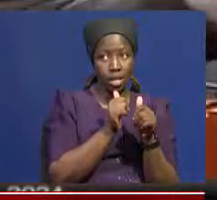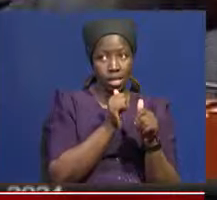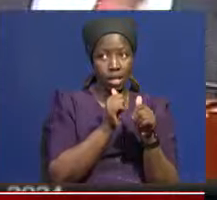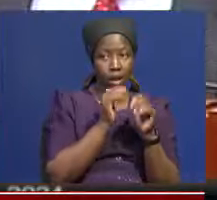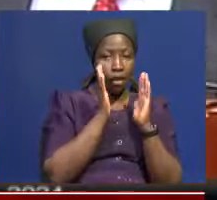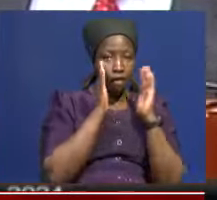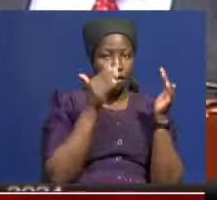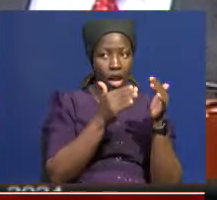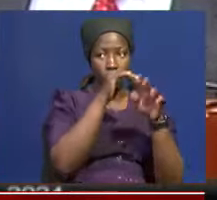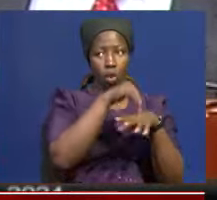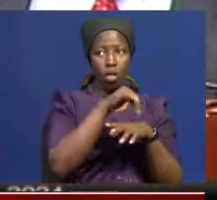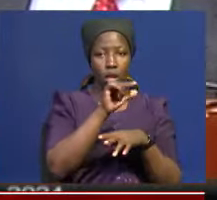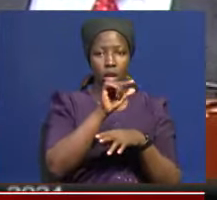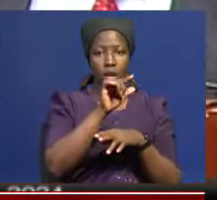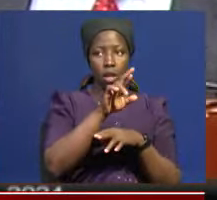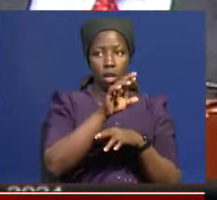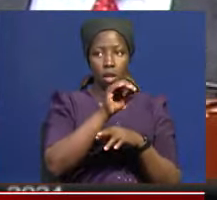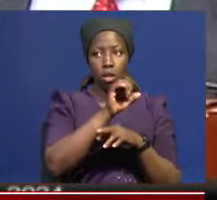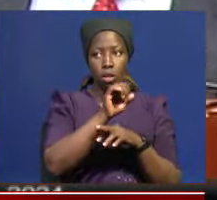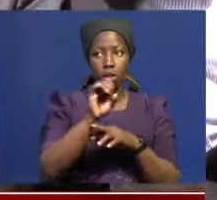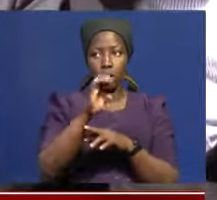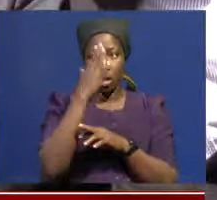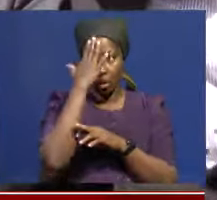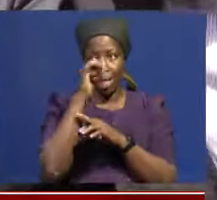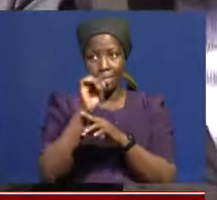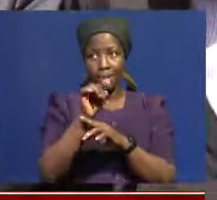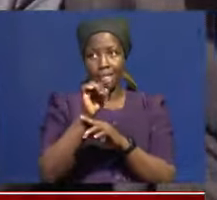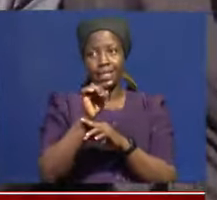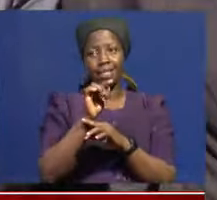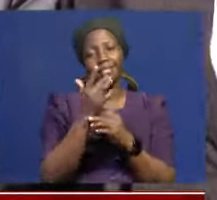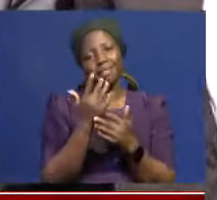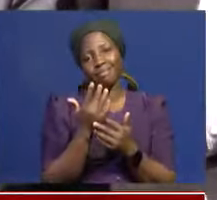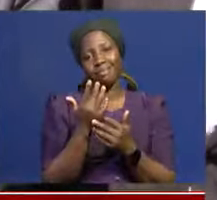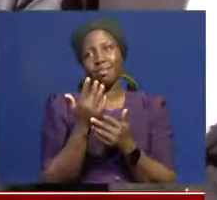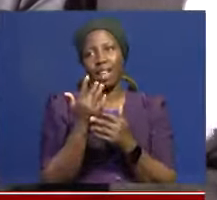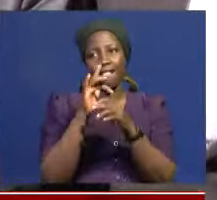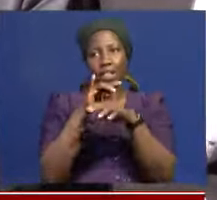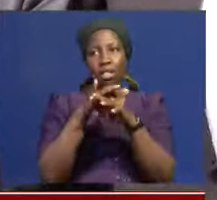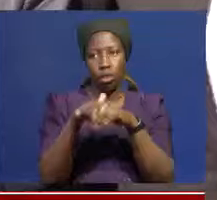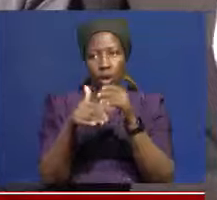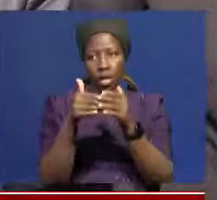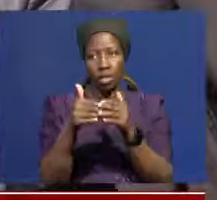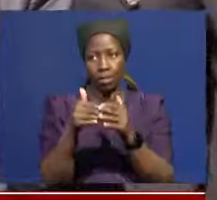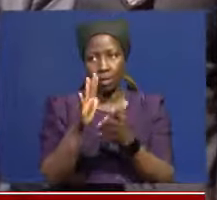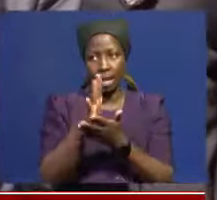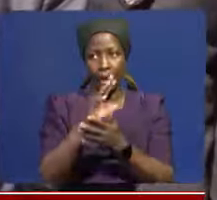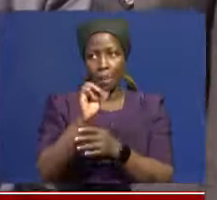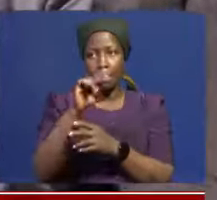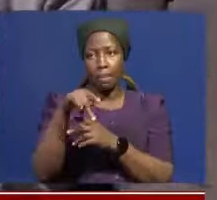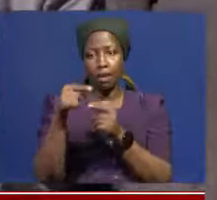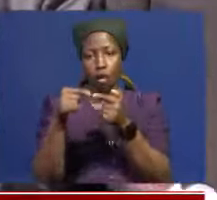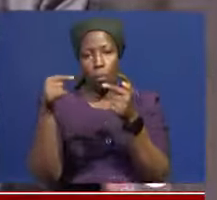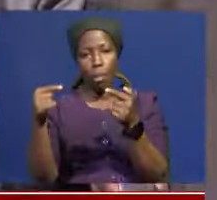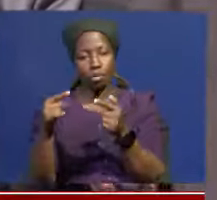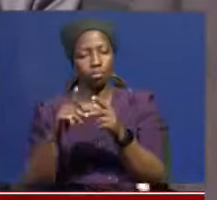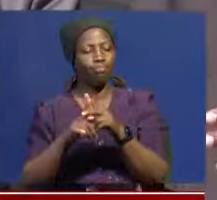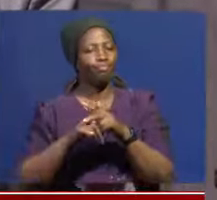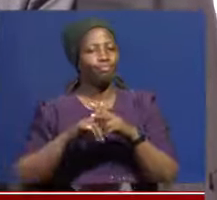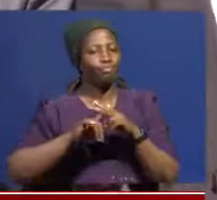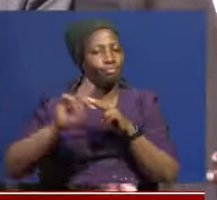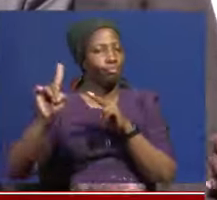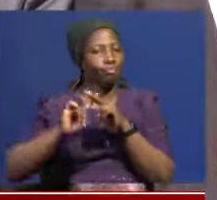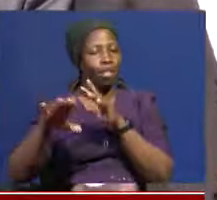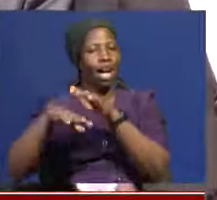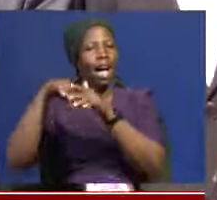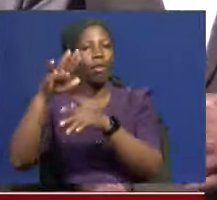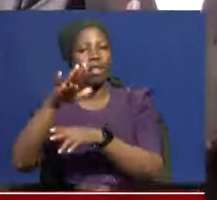because that cuts across in an equal manner. Thank you. However, a section of opposition MPs stormed out of the chambers and promised to seek